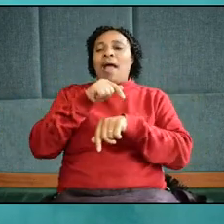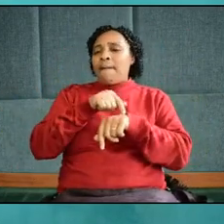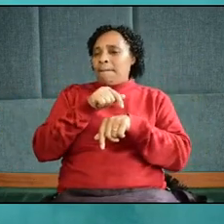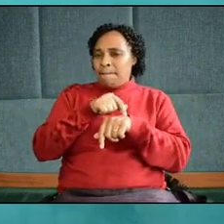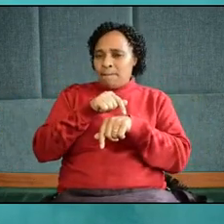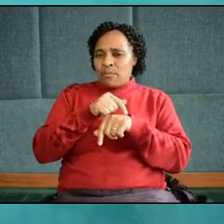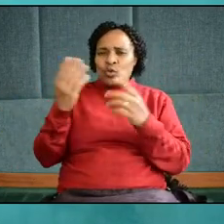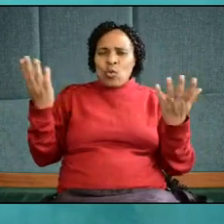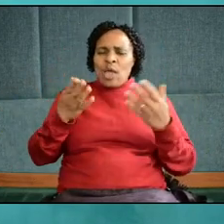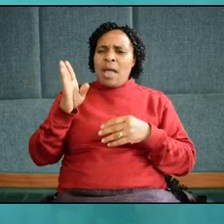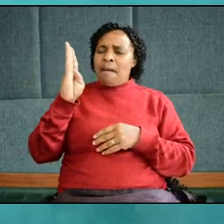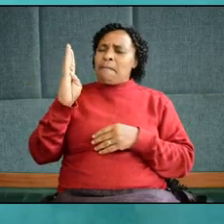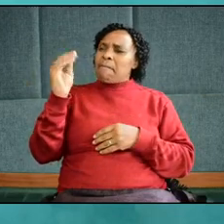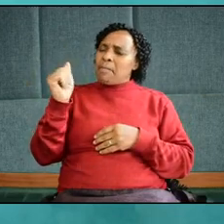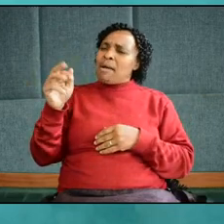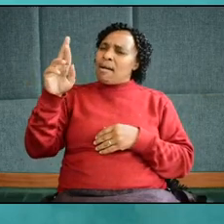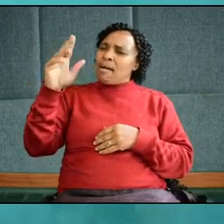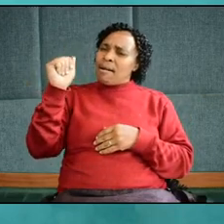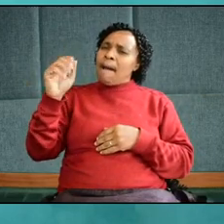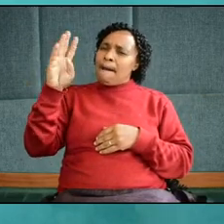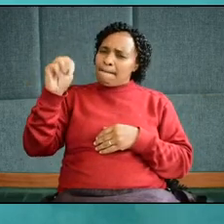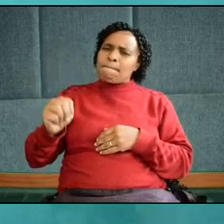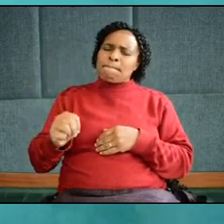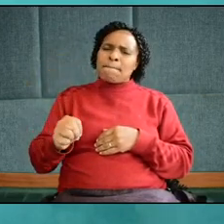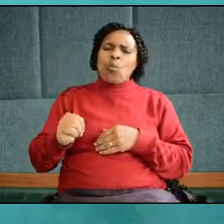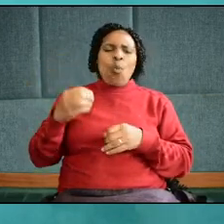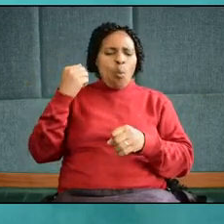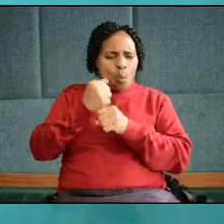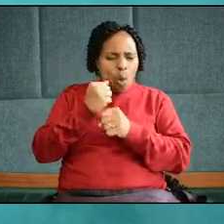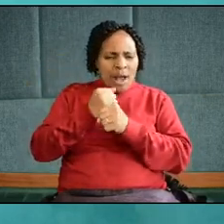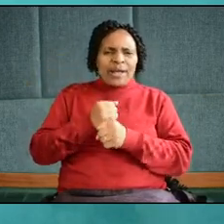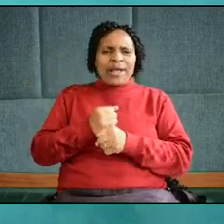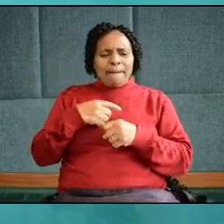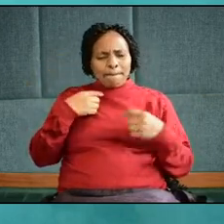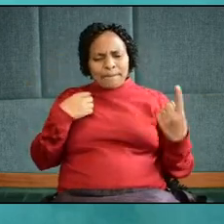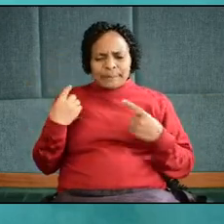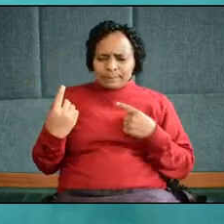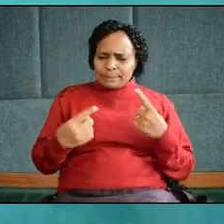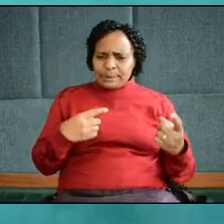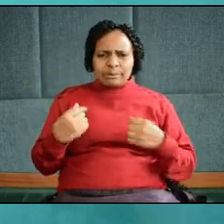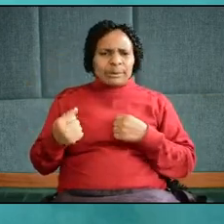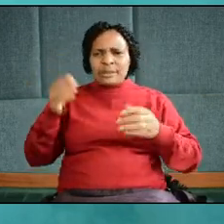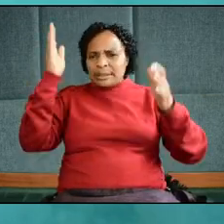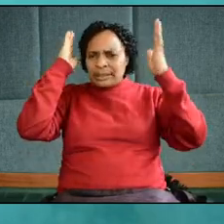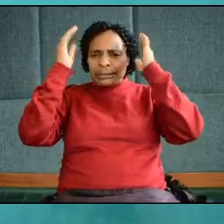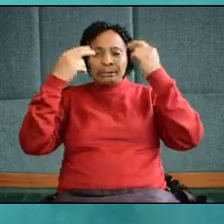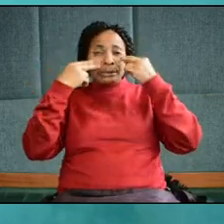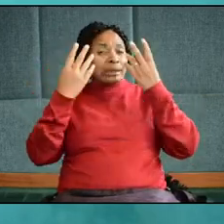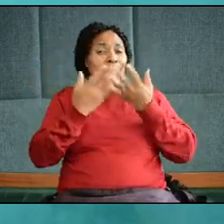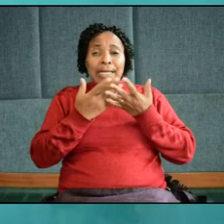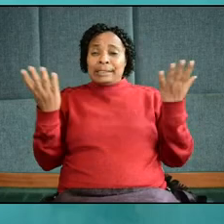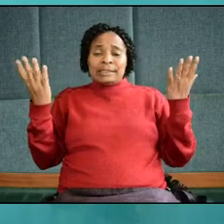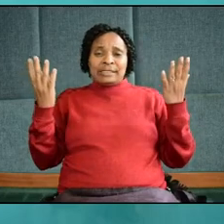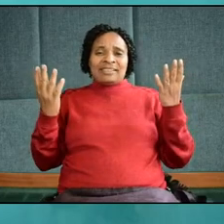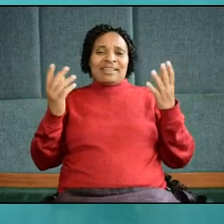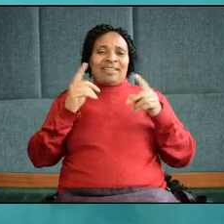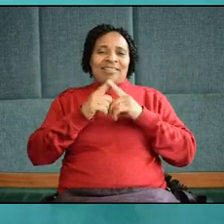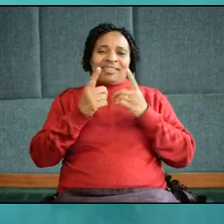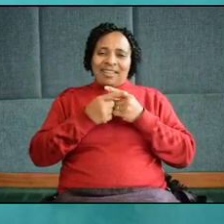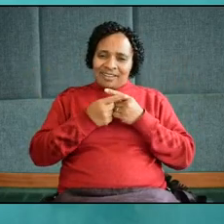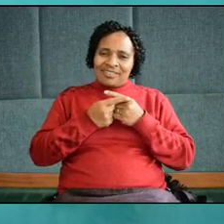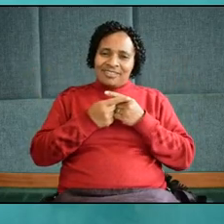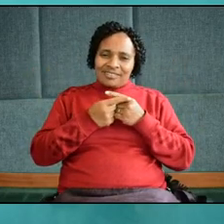where Balaam is whacking the donkey and it moves. I'm not seeing anything. Now that's when the